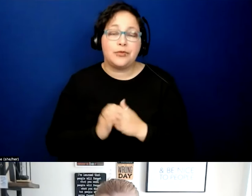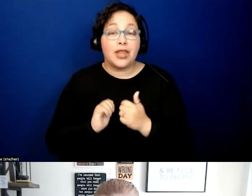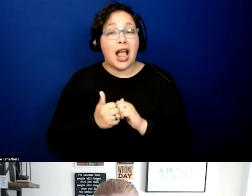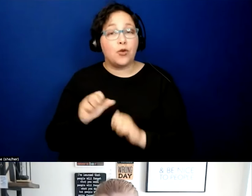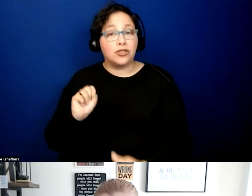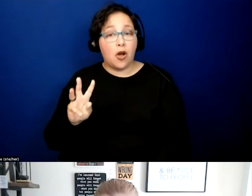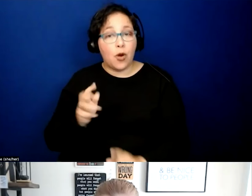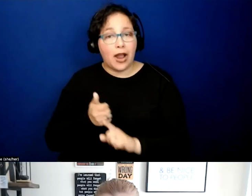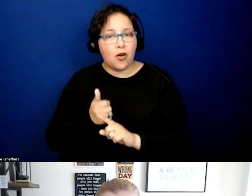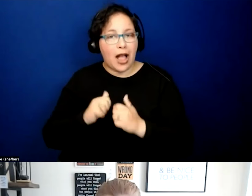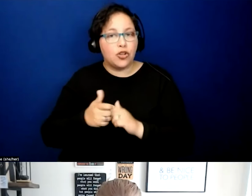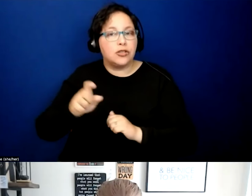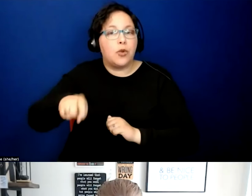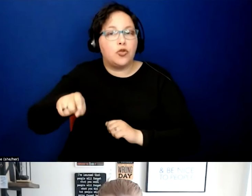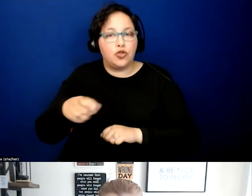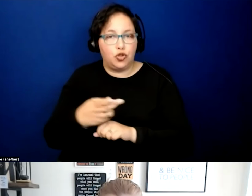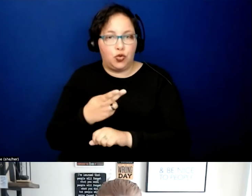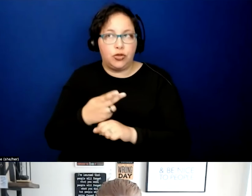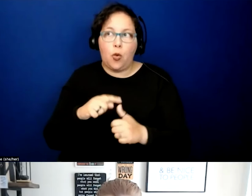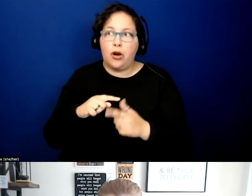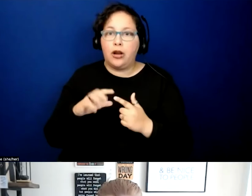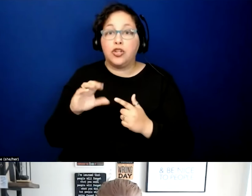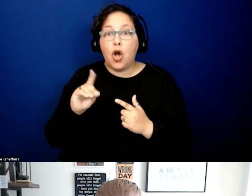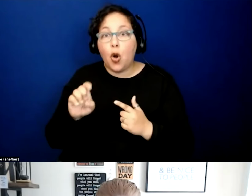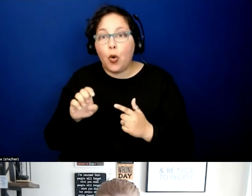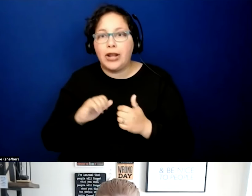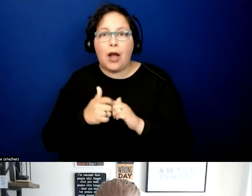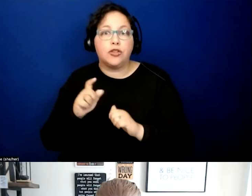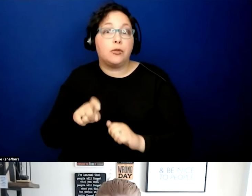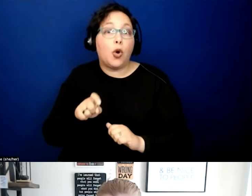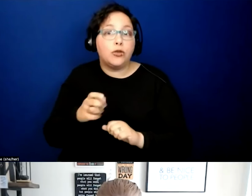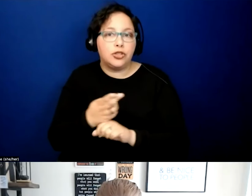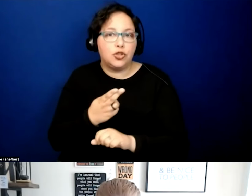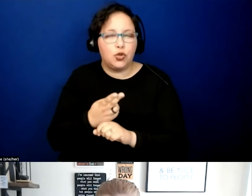be navigated, or that code for software should be navigated.